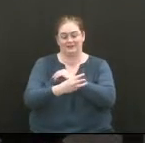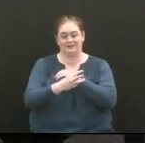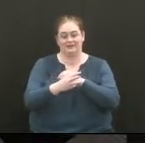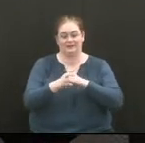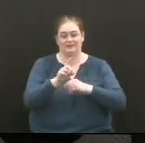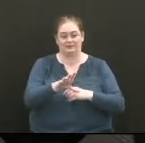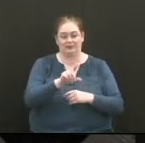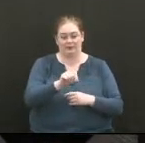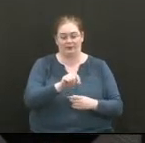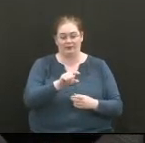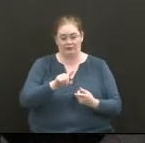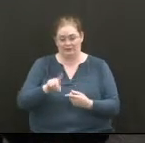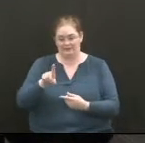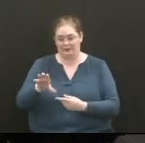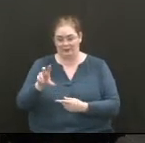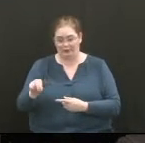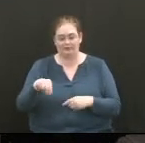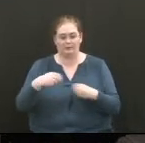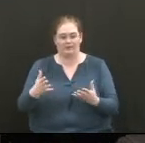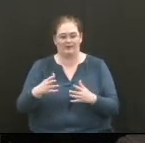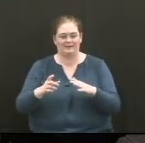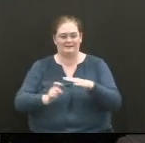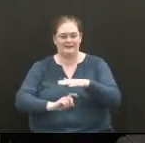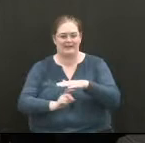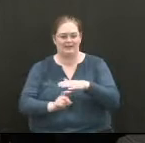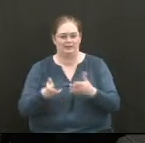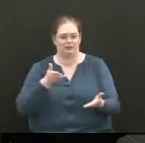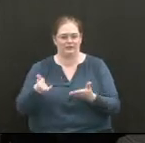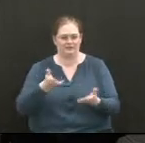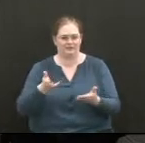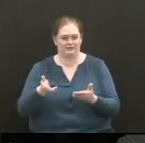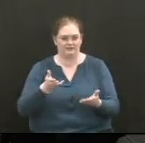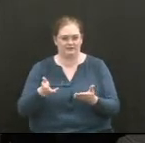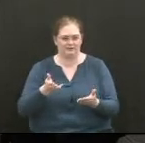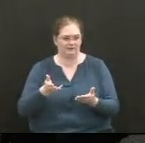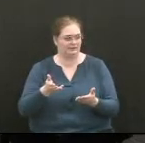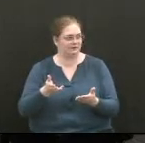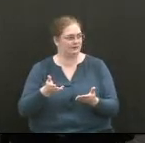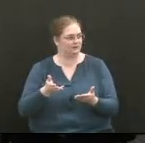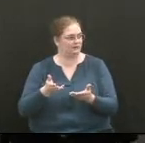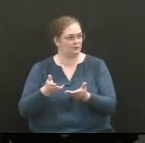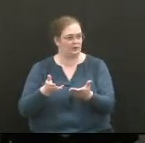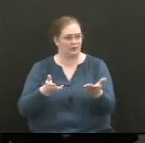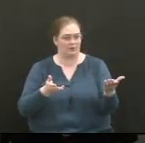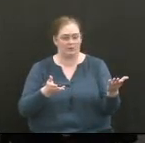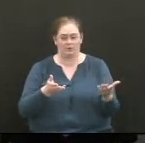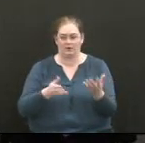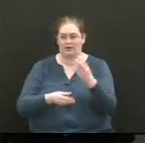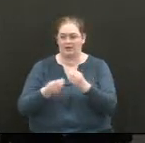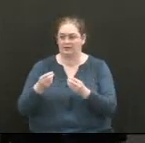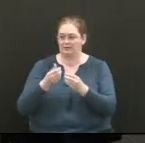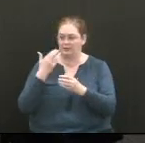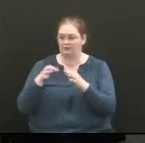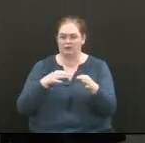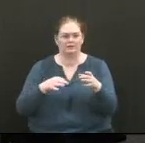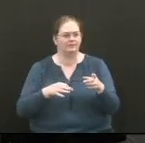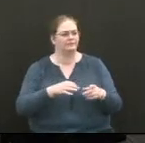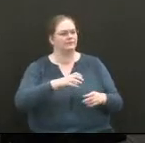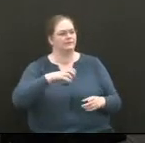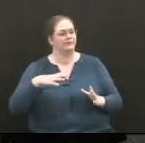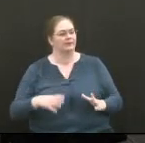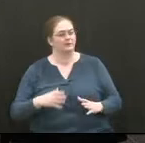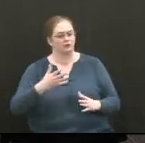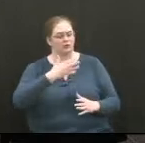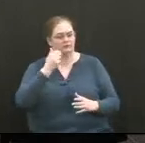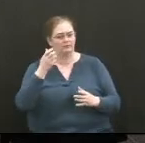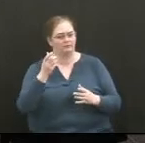December 30th to provide scanning services. Is there anything that we want to add to that to better describe it? Commissioner, I believe the